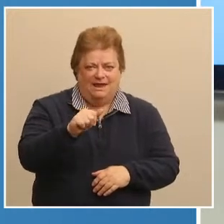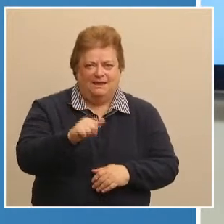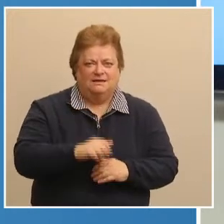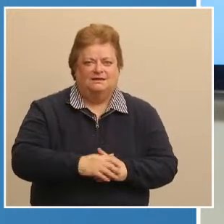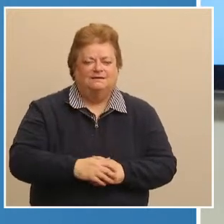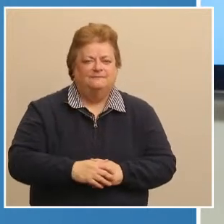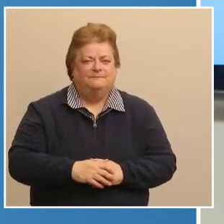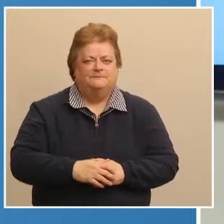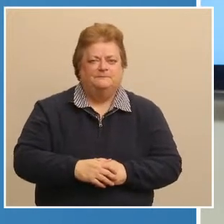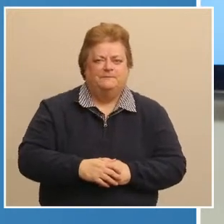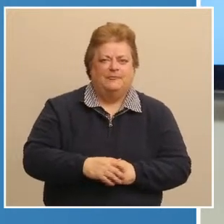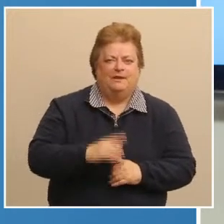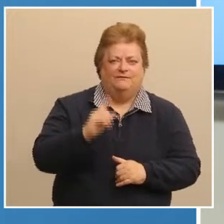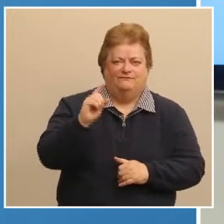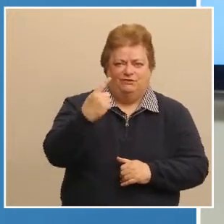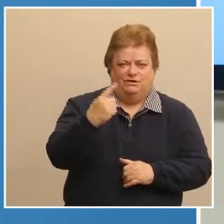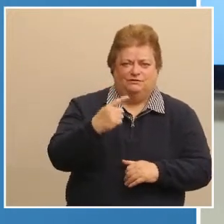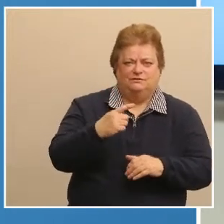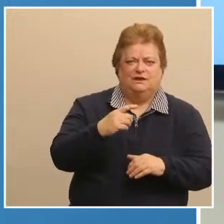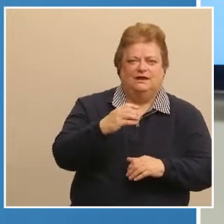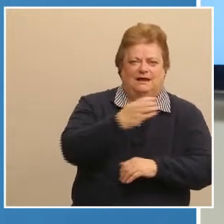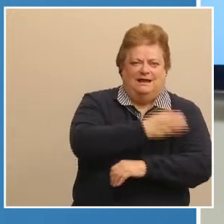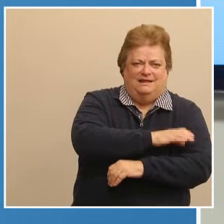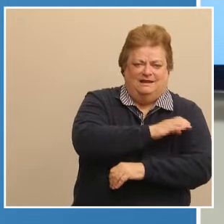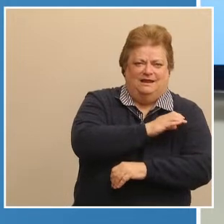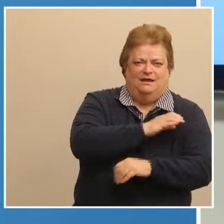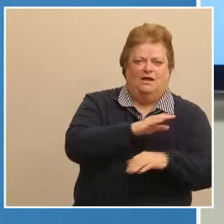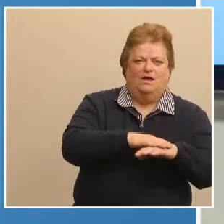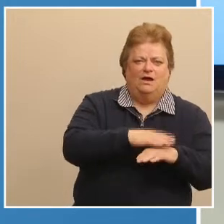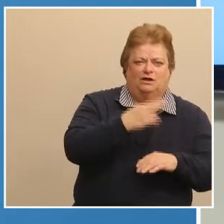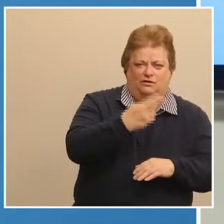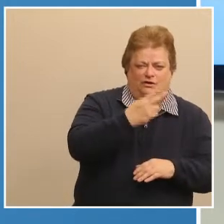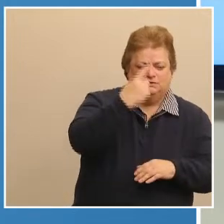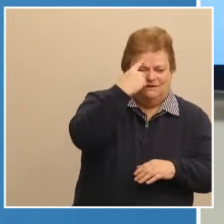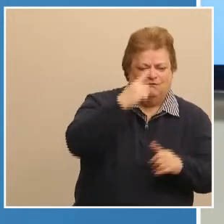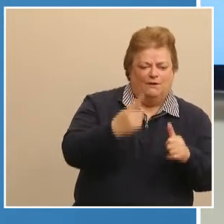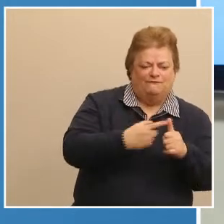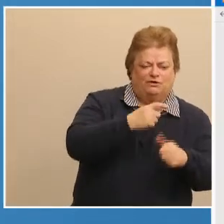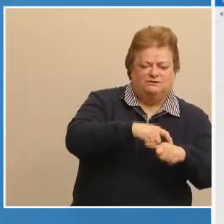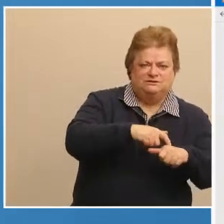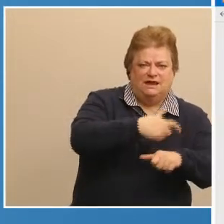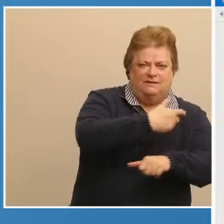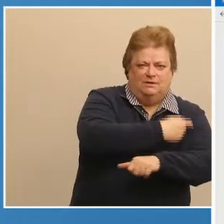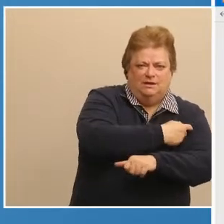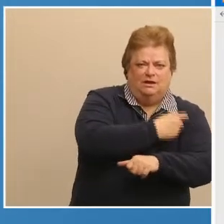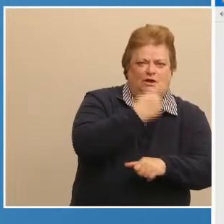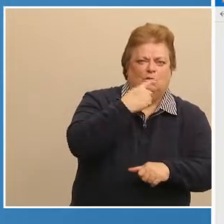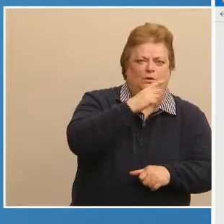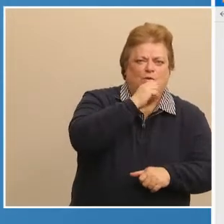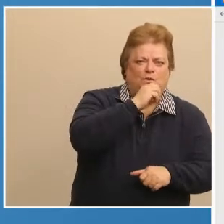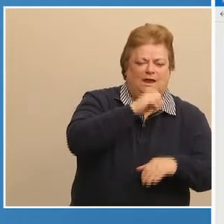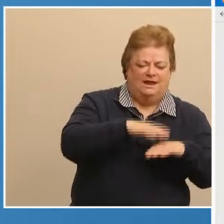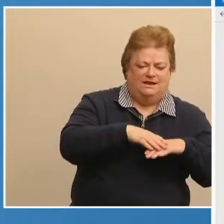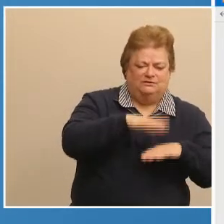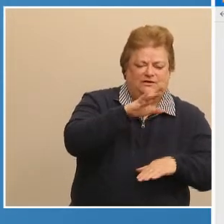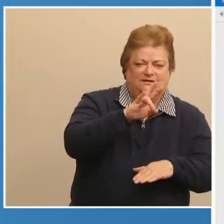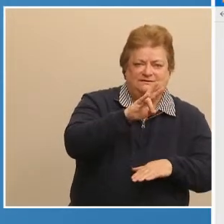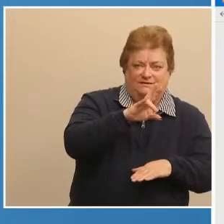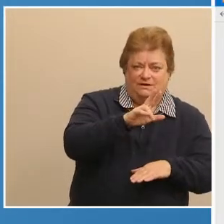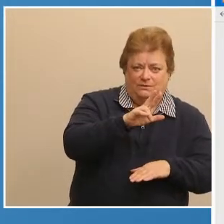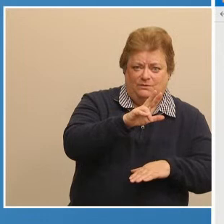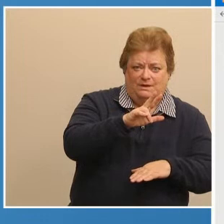Bank Arena. One is a first dose clinic on Thursday for Lancaster County residents age